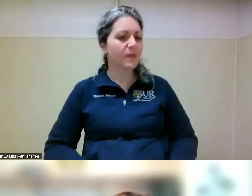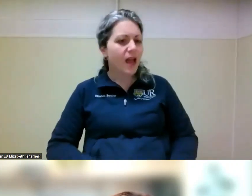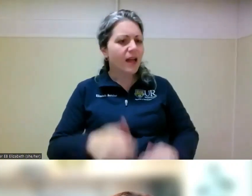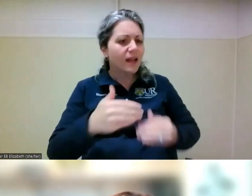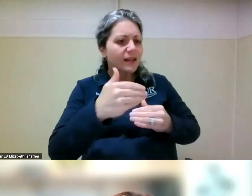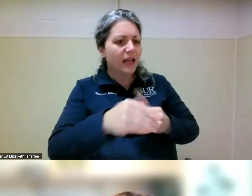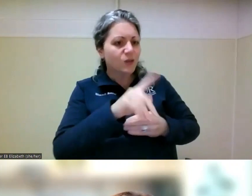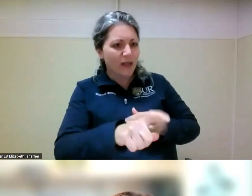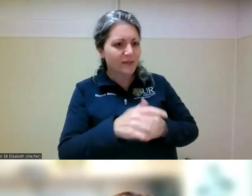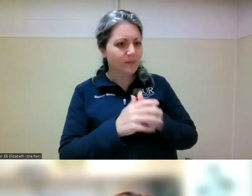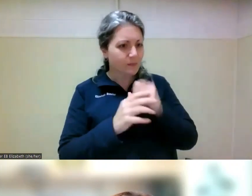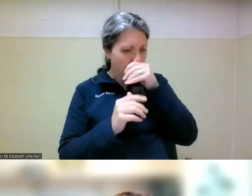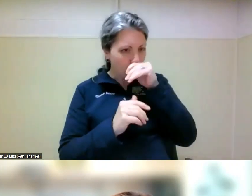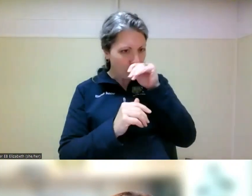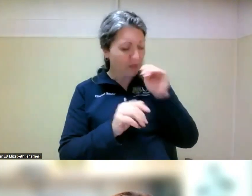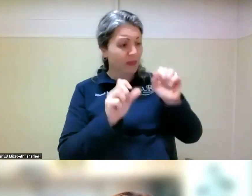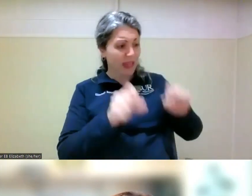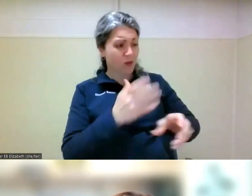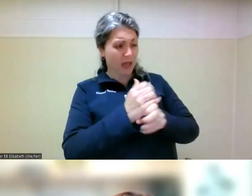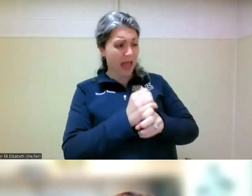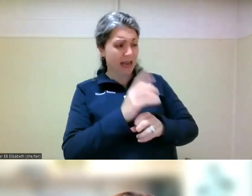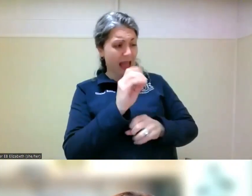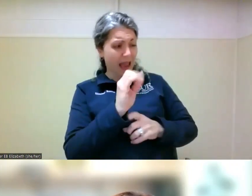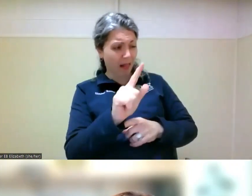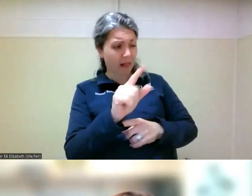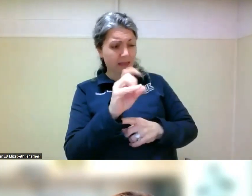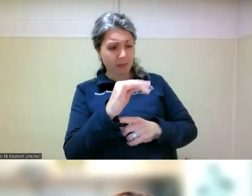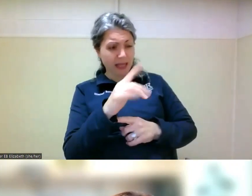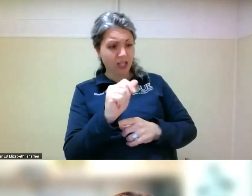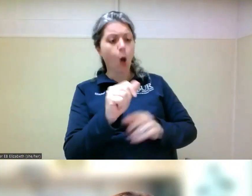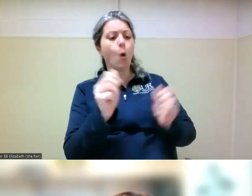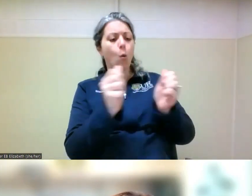is, can you get anal dysplasia without having HPV?